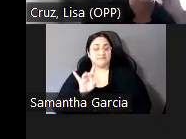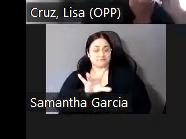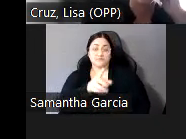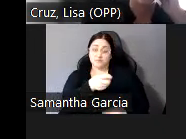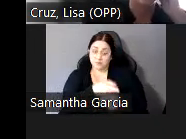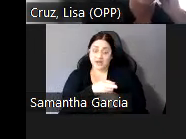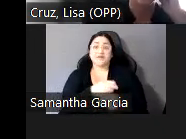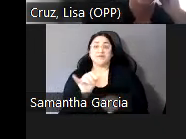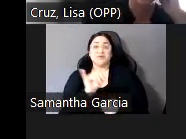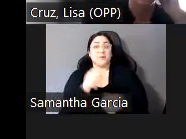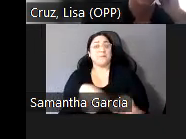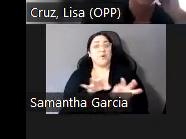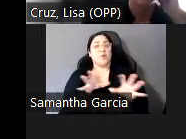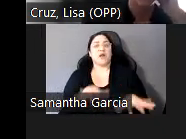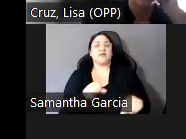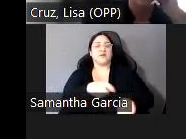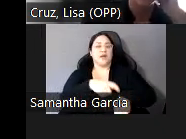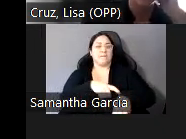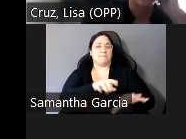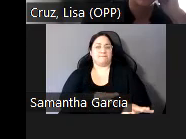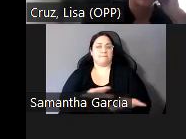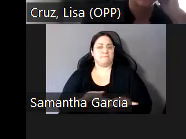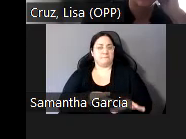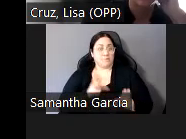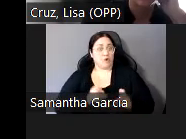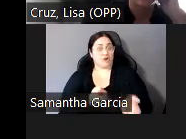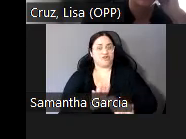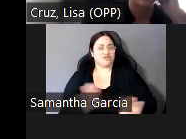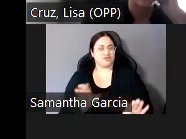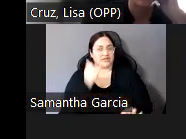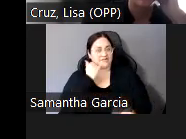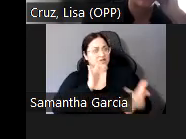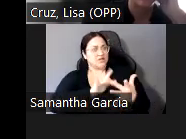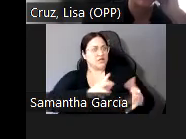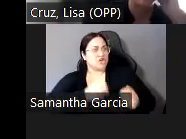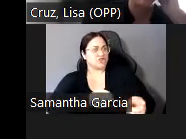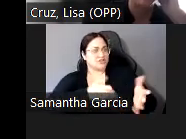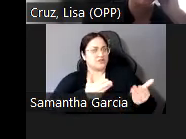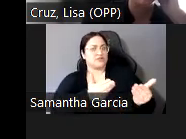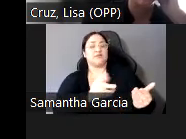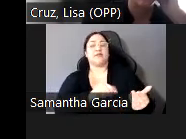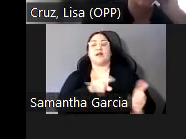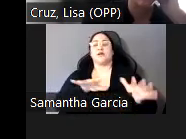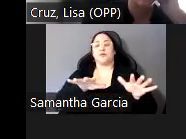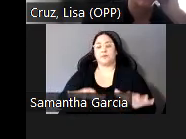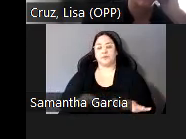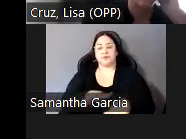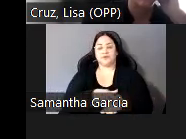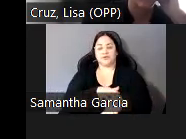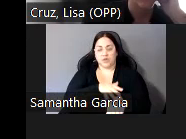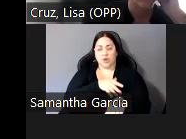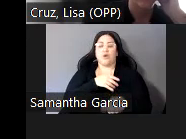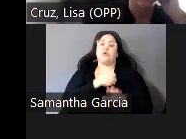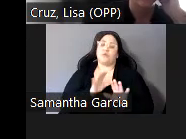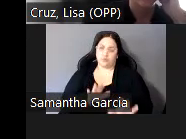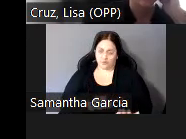text message or click on links or anything like that. Slow it down, really,